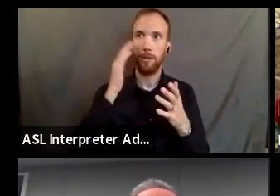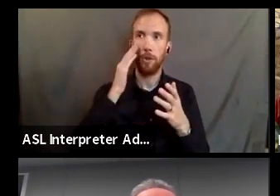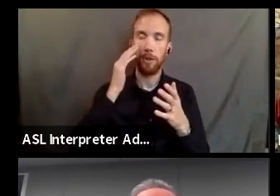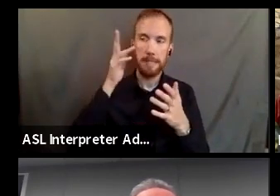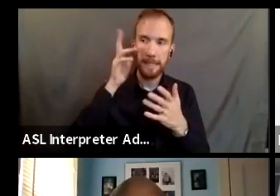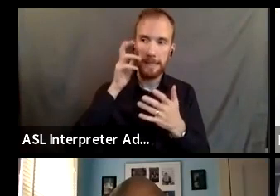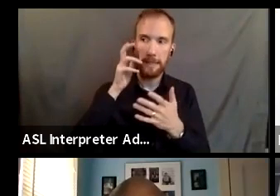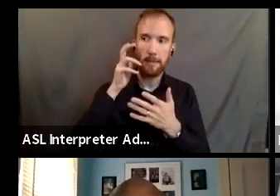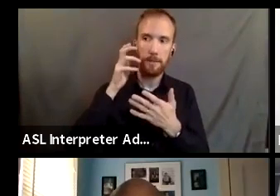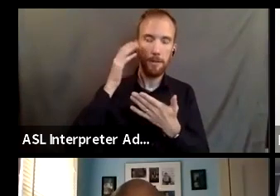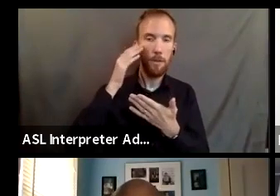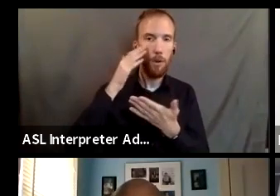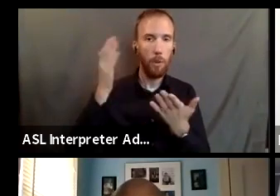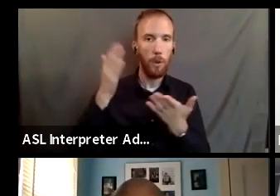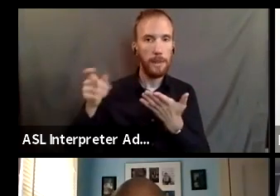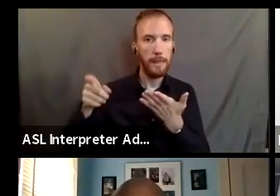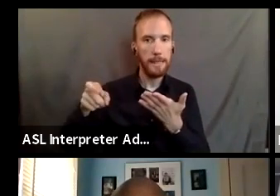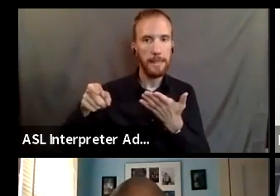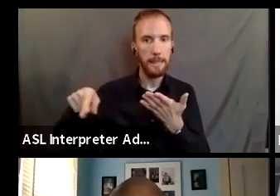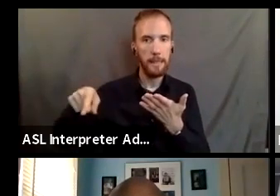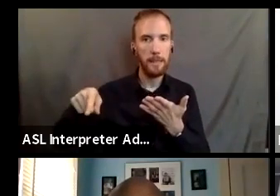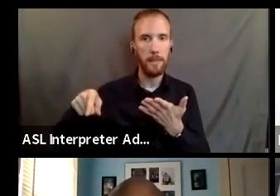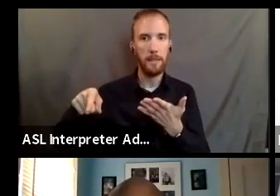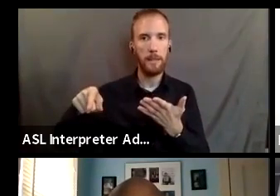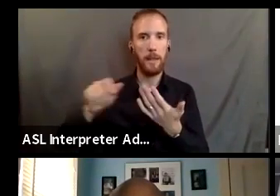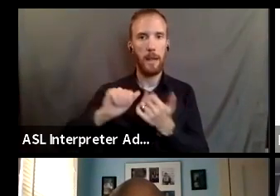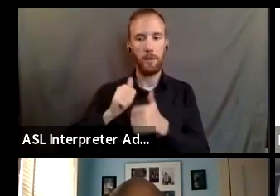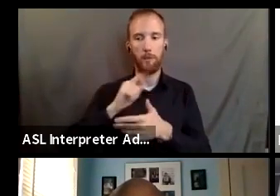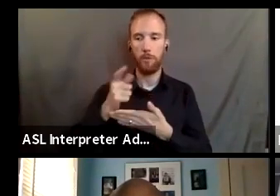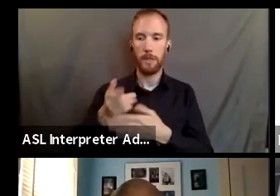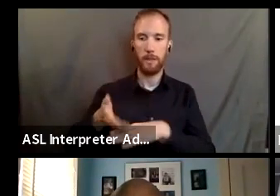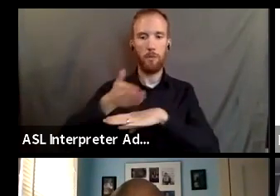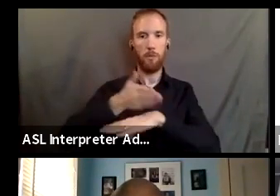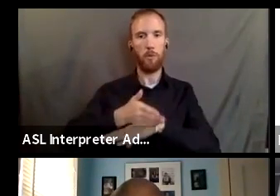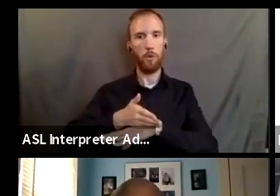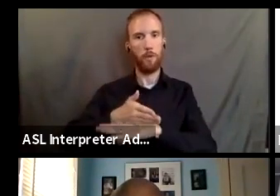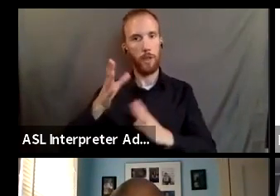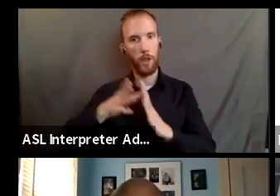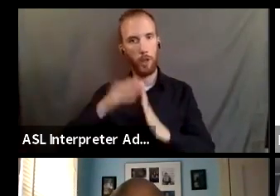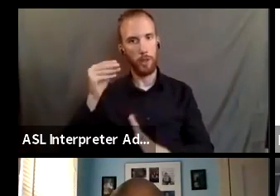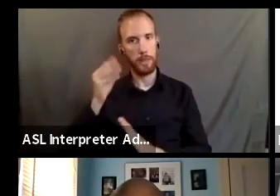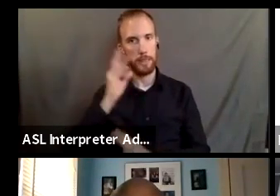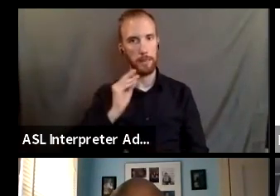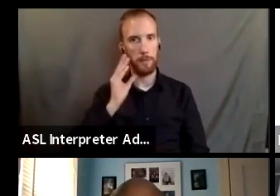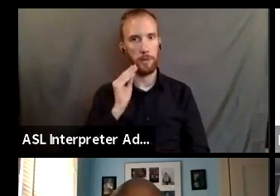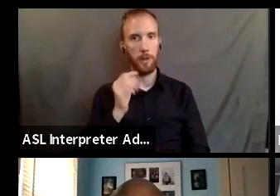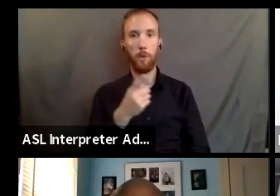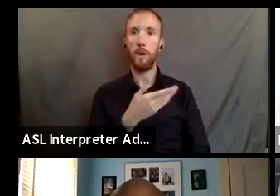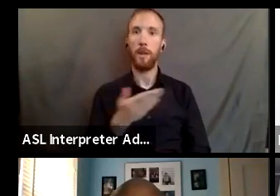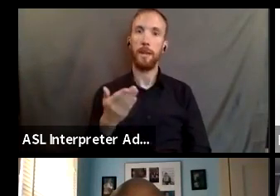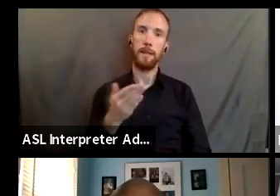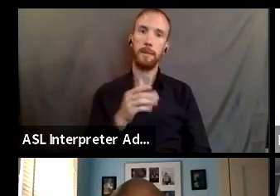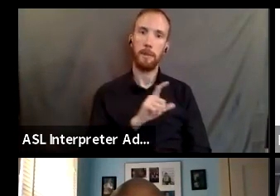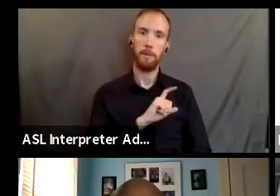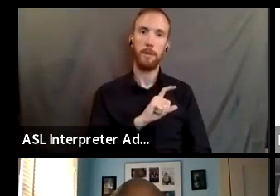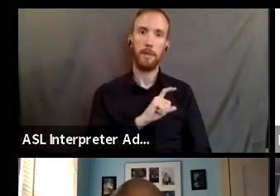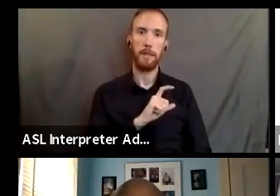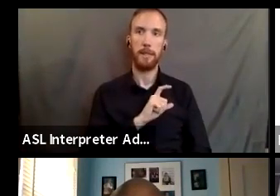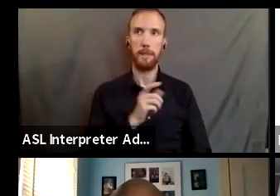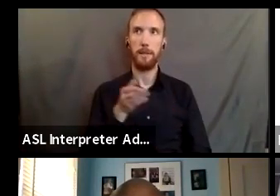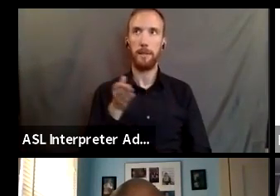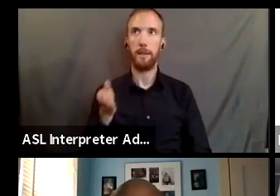um to improve their learning um one of the things in this moment has been police free schools and